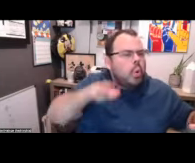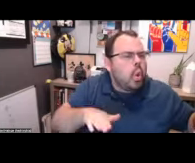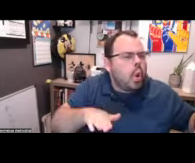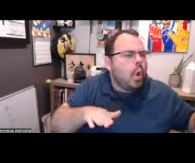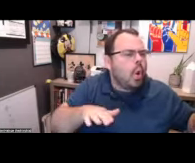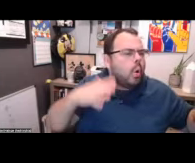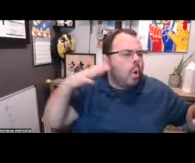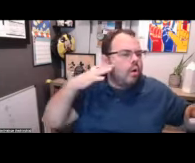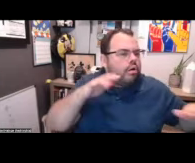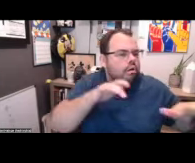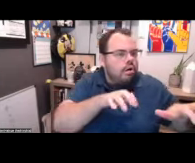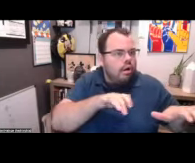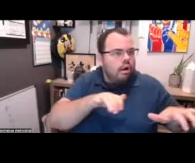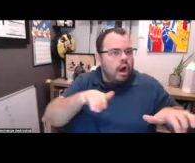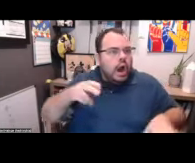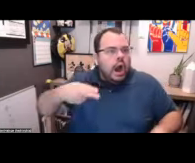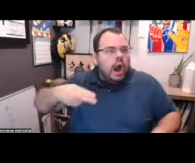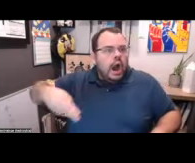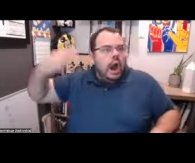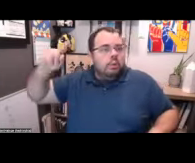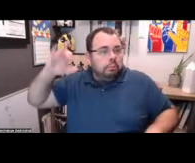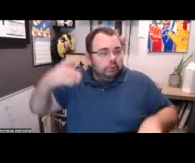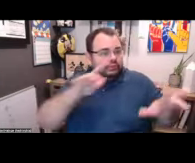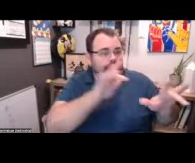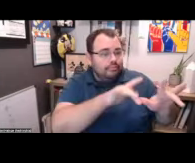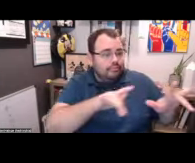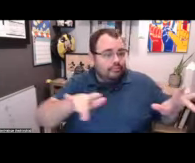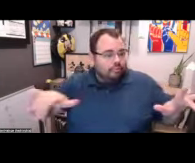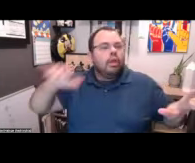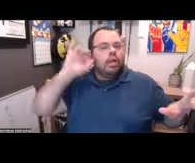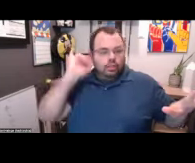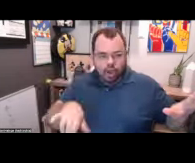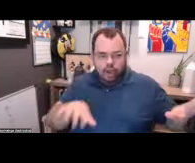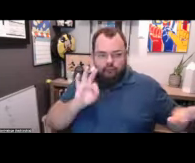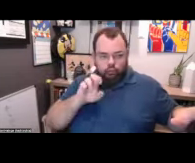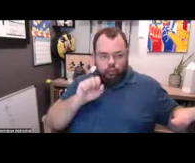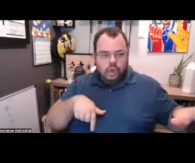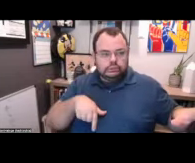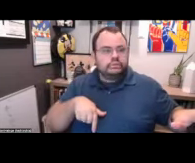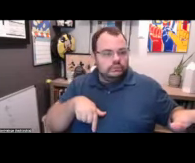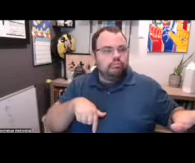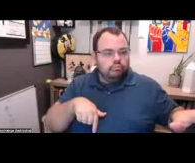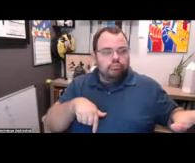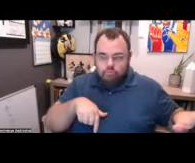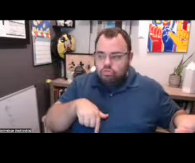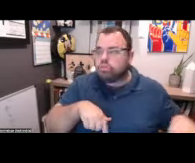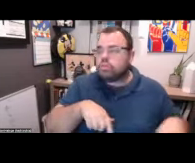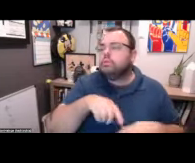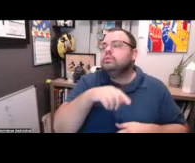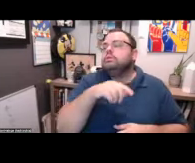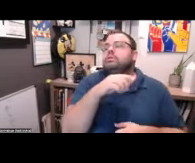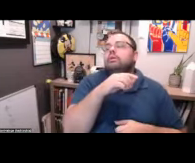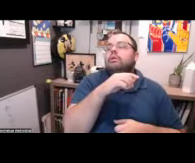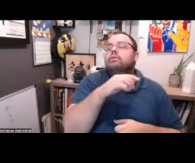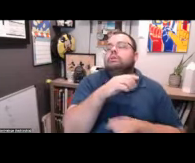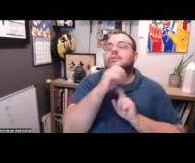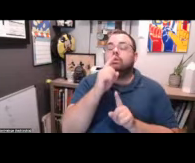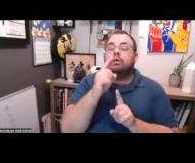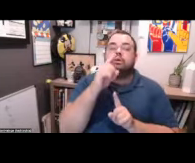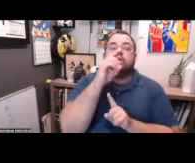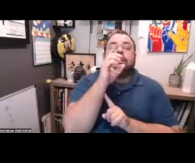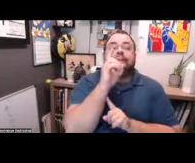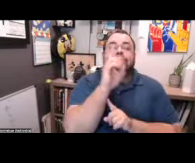hearing the keys, the low bass keys on the piano, all the way to the high pitch keys. That's frequency.